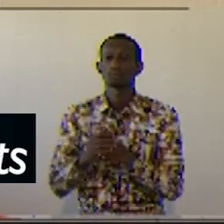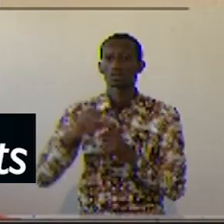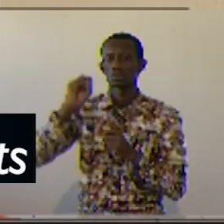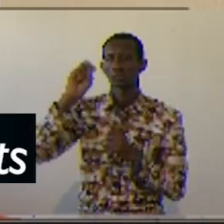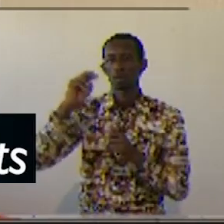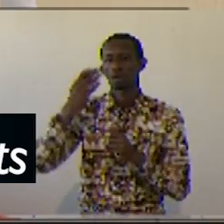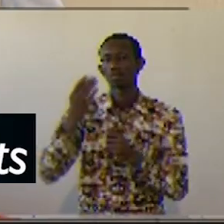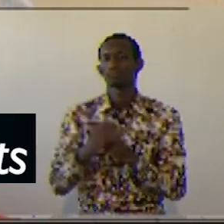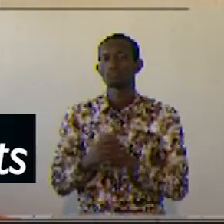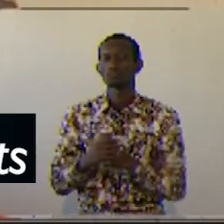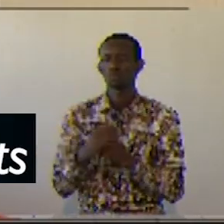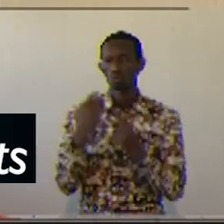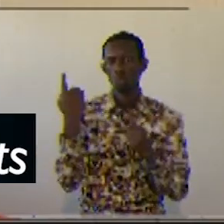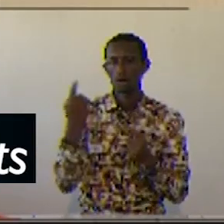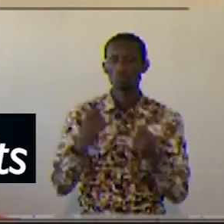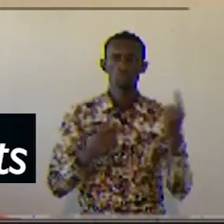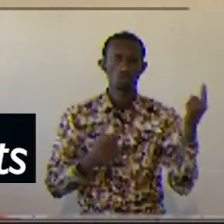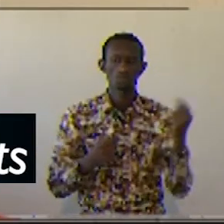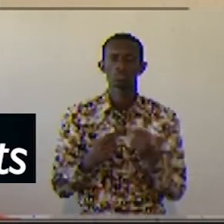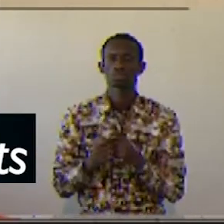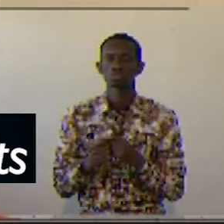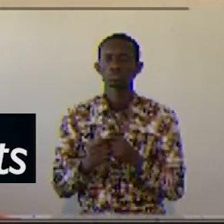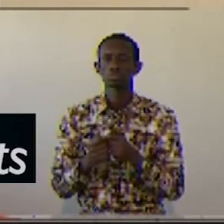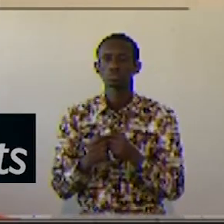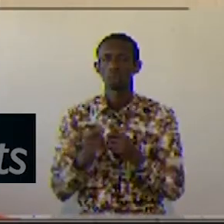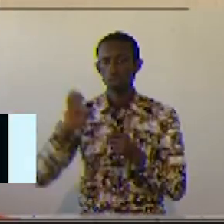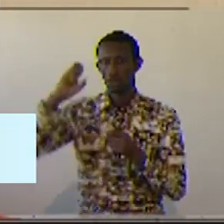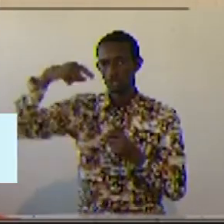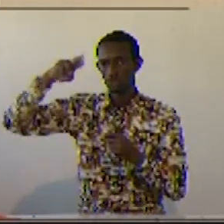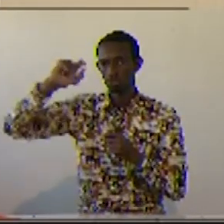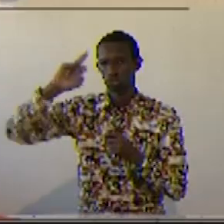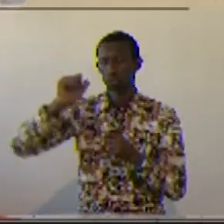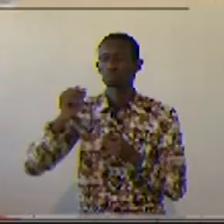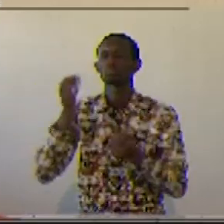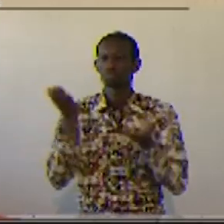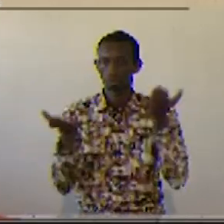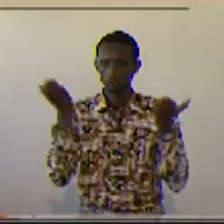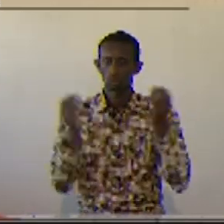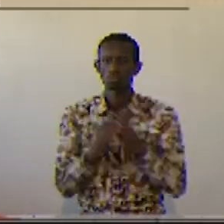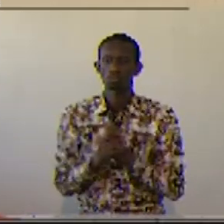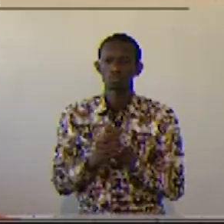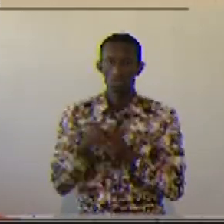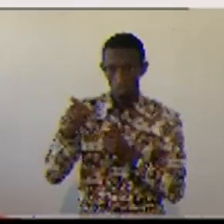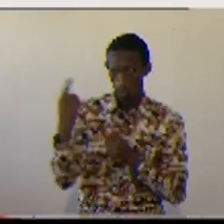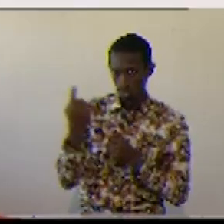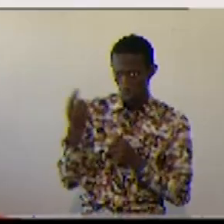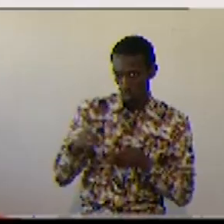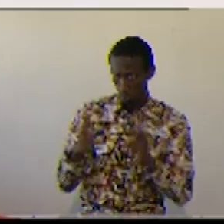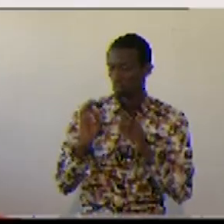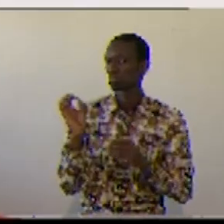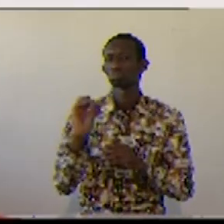sulfate ion and 1 sulfate ion. So our equation is balanced. And these are not the only methods we